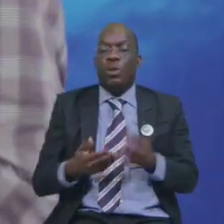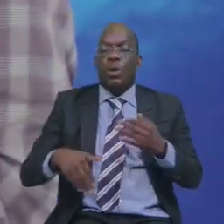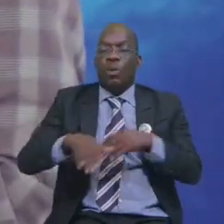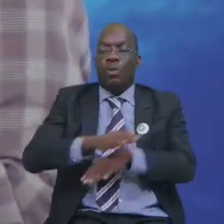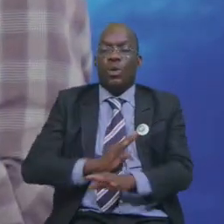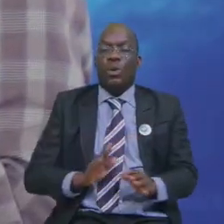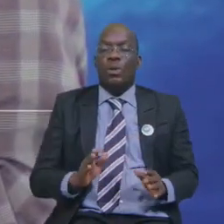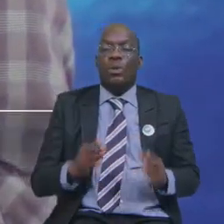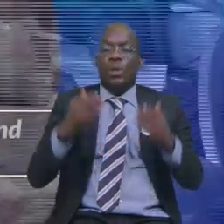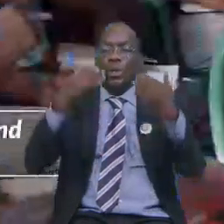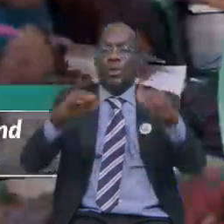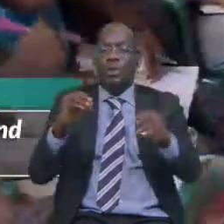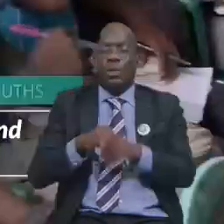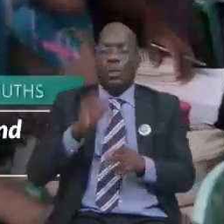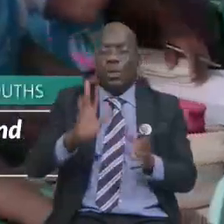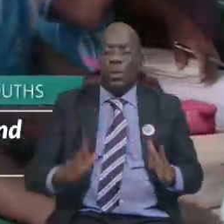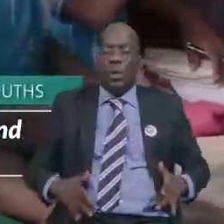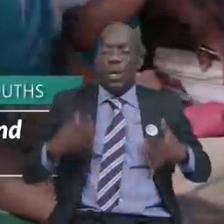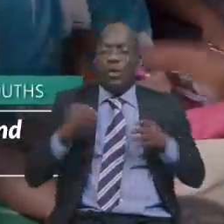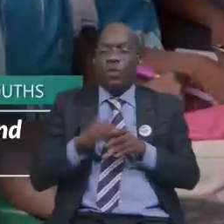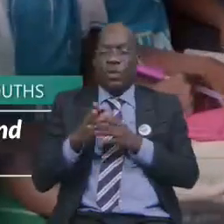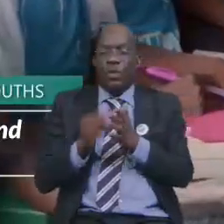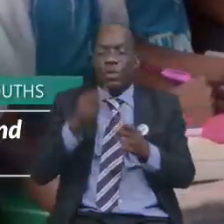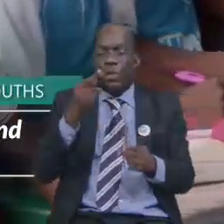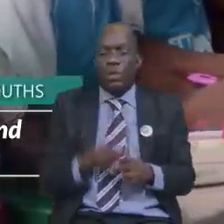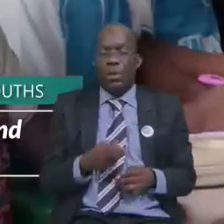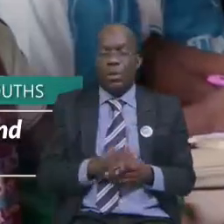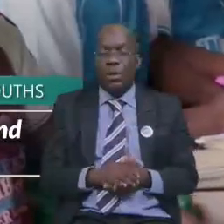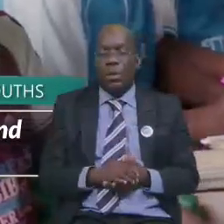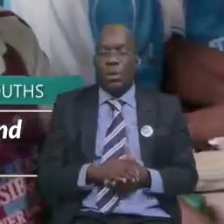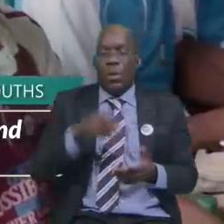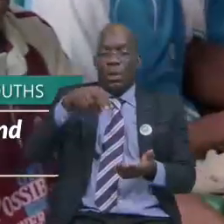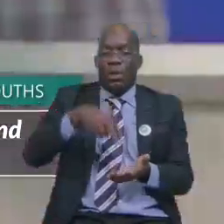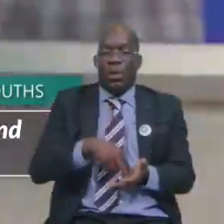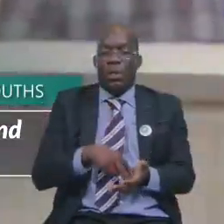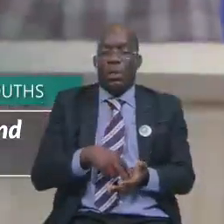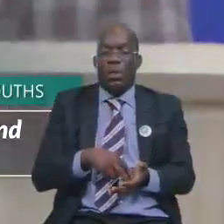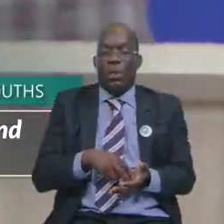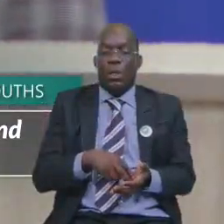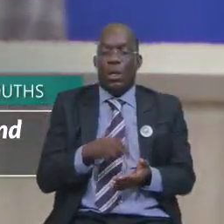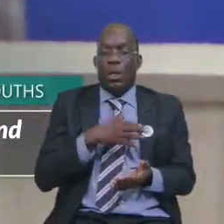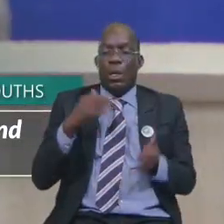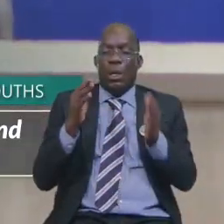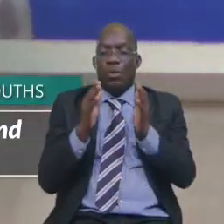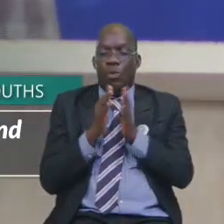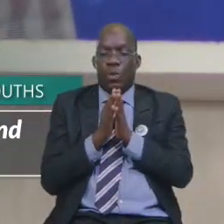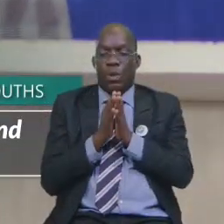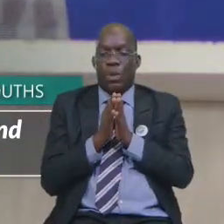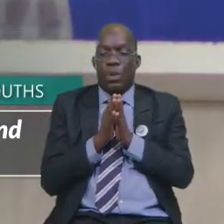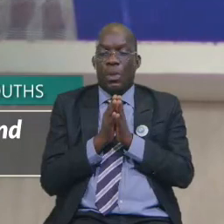in Jesus' name. Why don't you arise up now and let